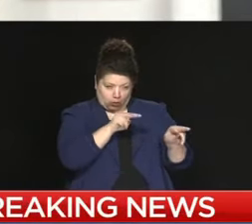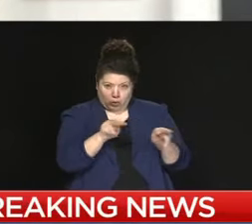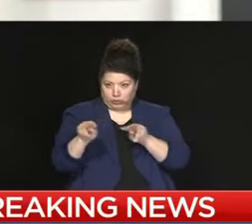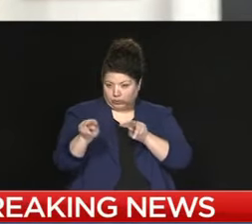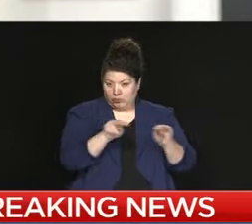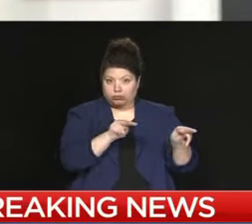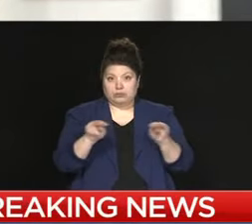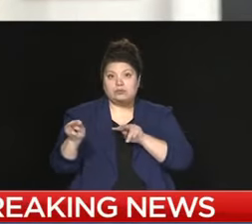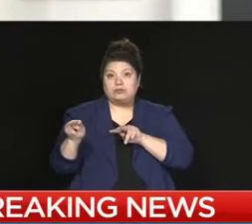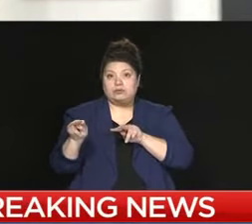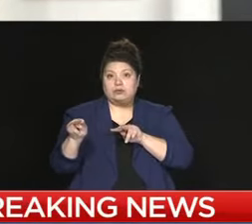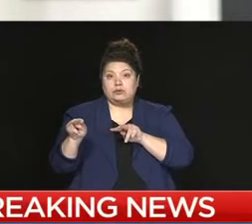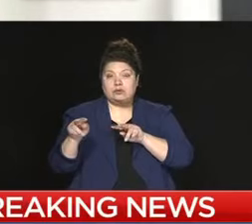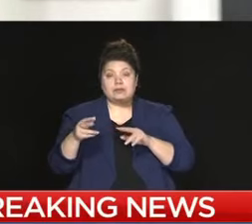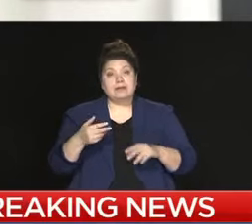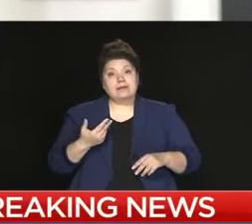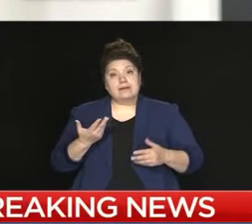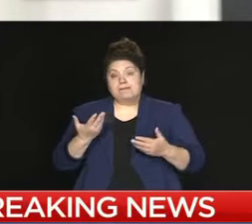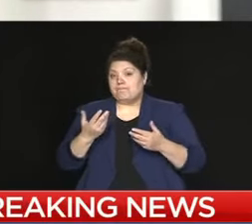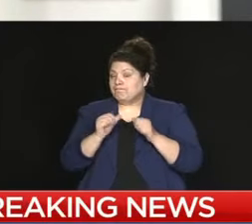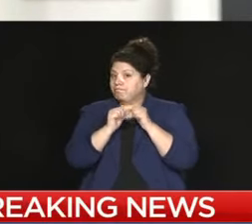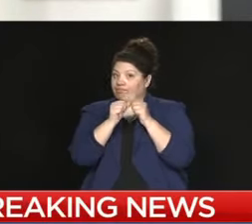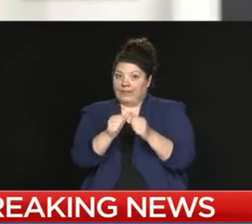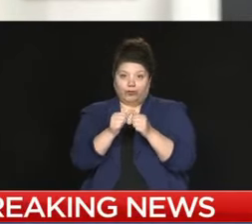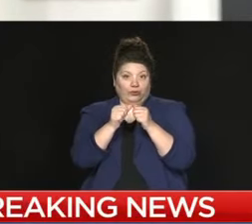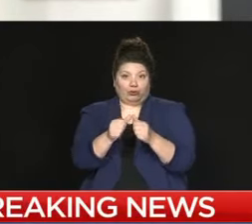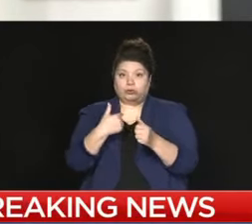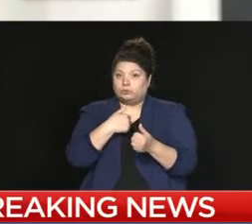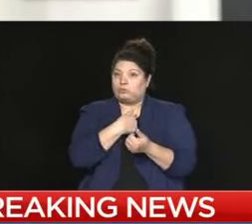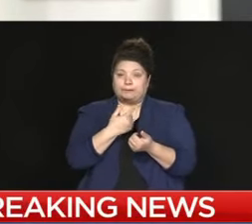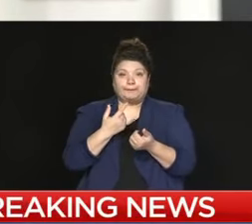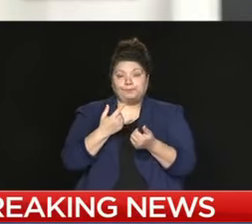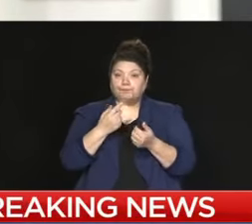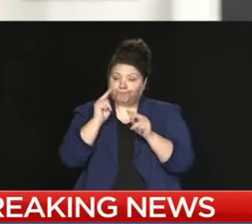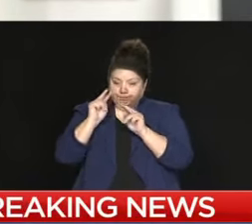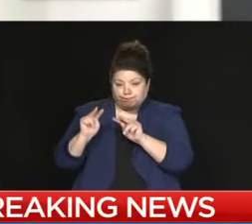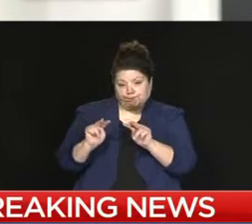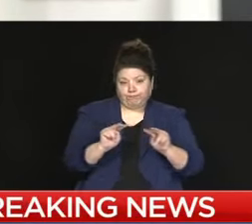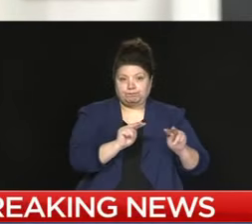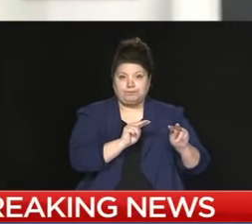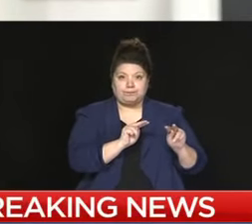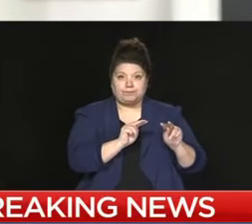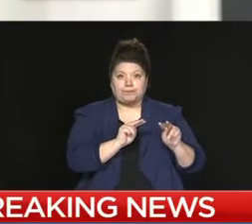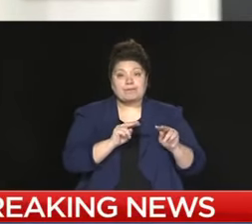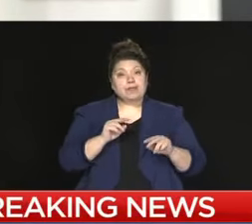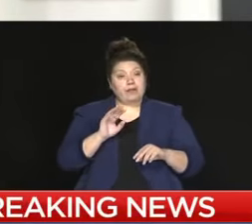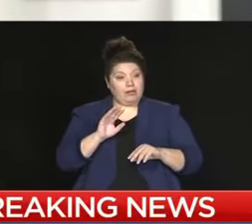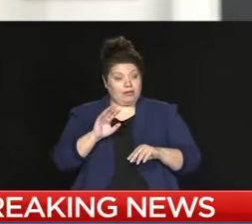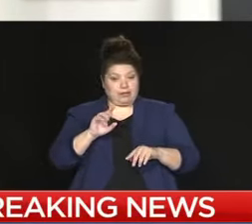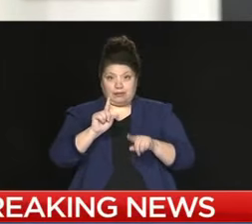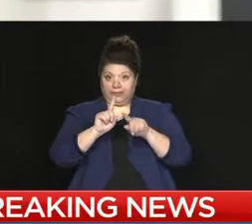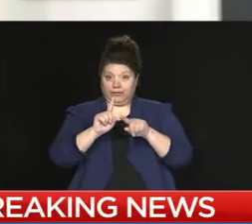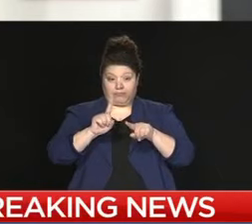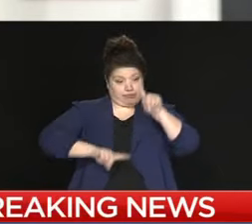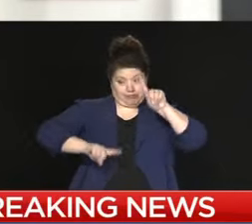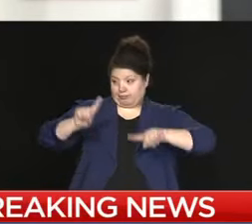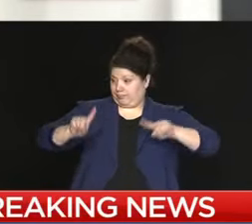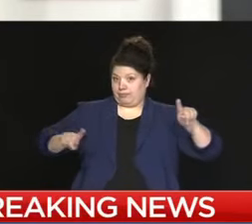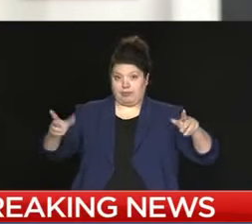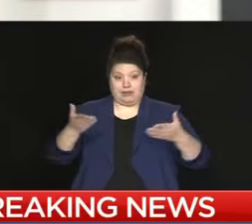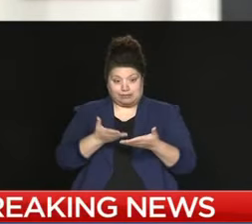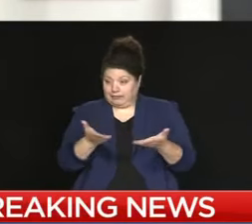areas. The situation is ongoing, and as we have been from the very beginning, we will adjust and